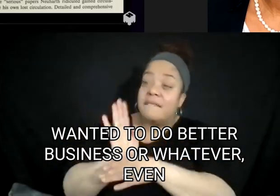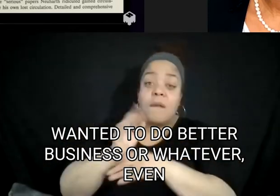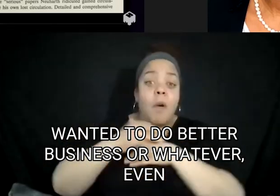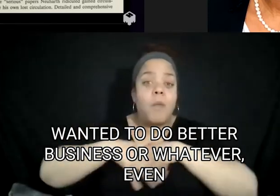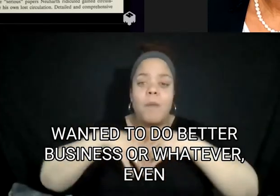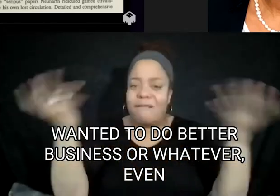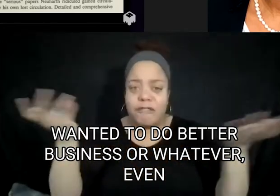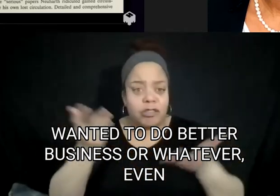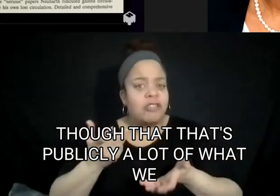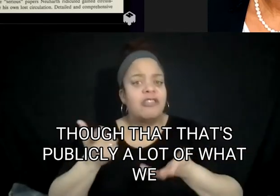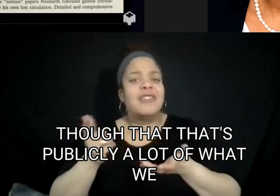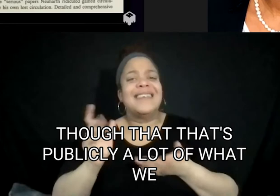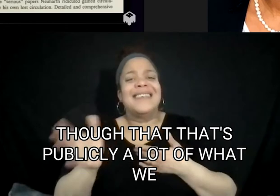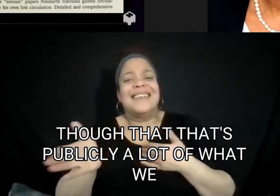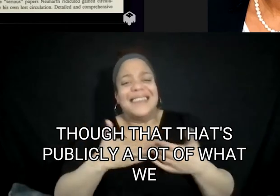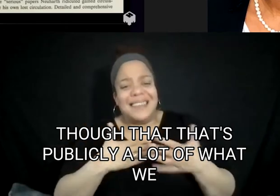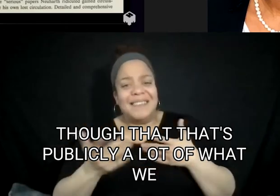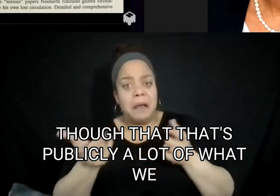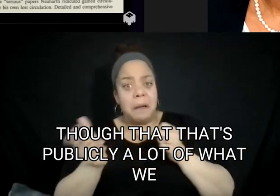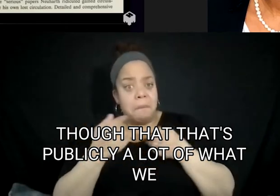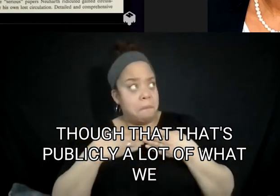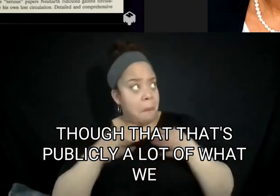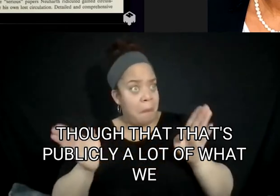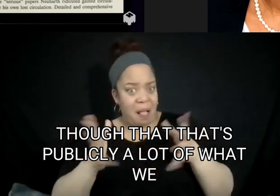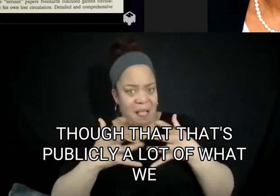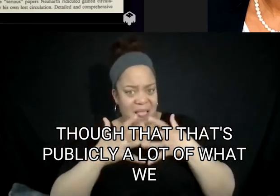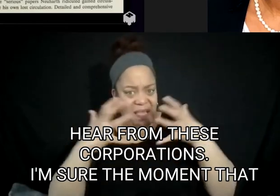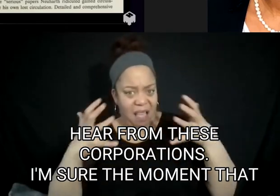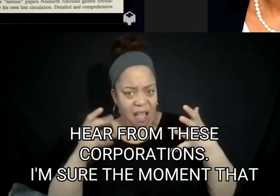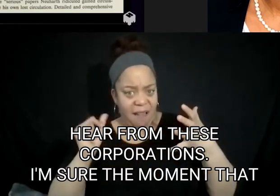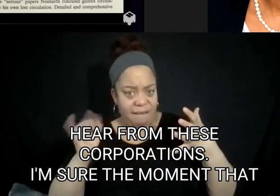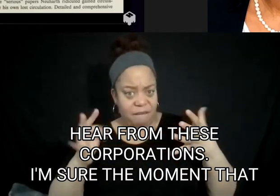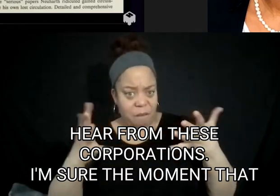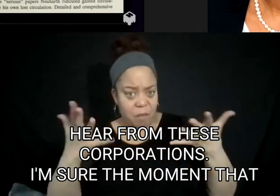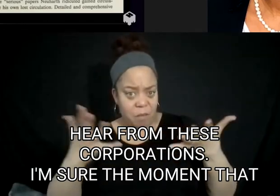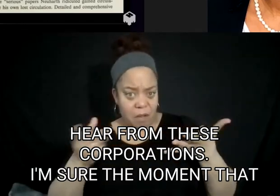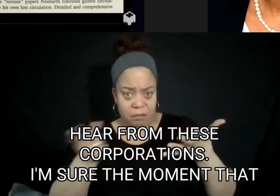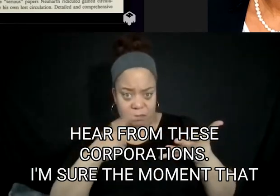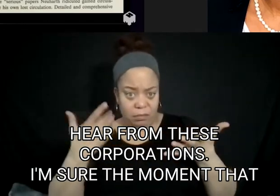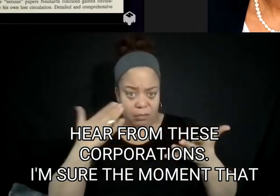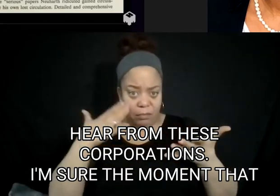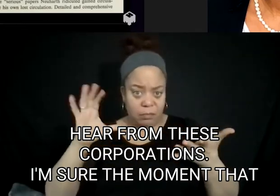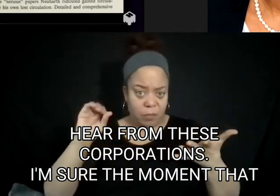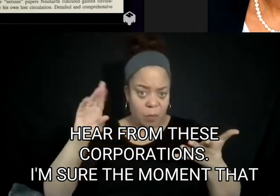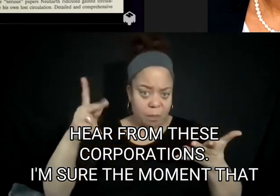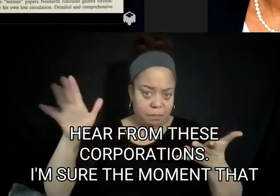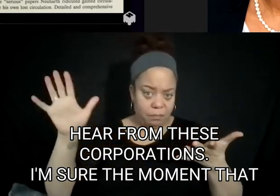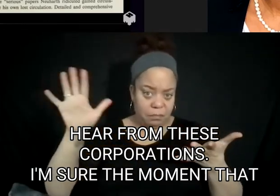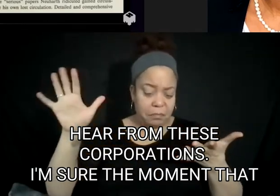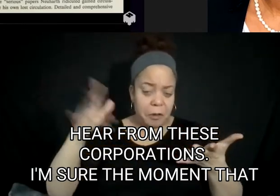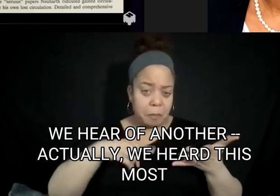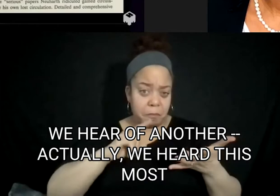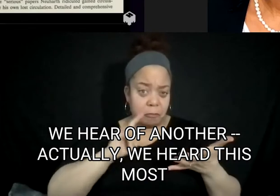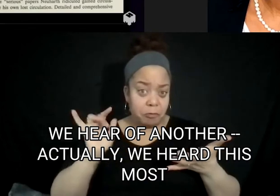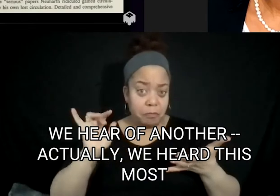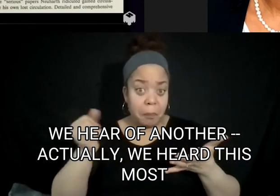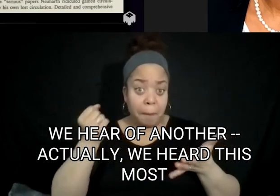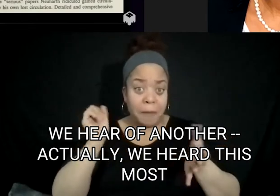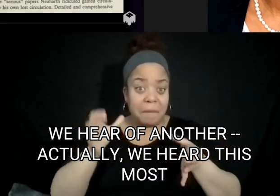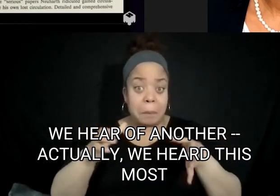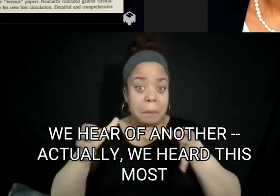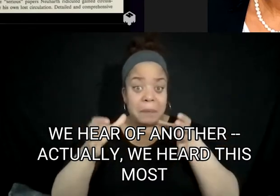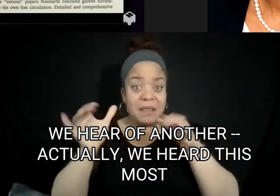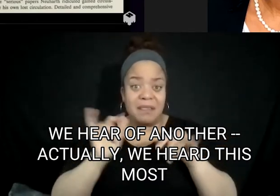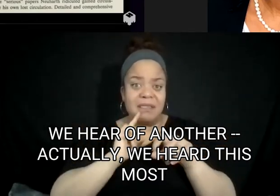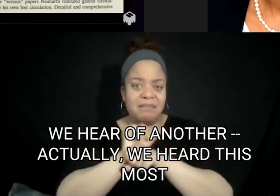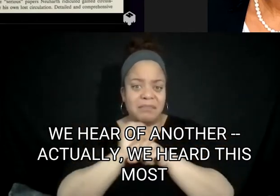I'm sure the moment that we hear of another, actually, we heard this most recently with the Sprint T-Mobile merger, of just how